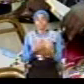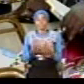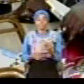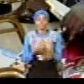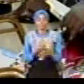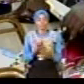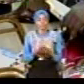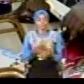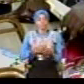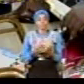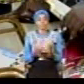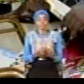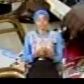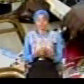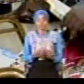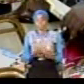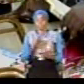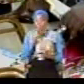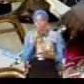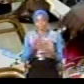had done the operation already.